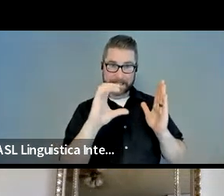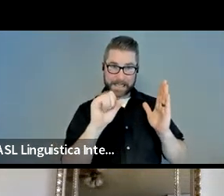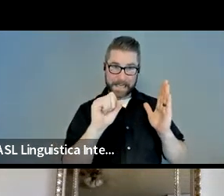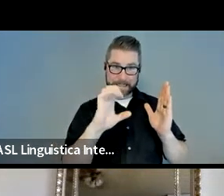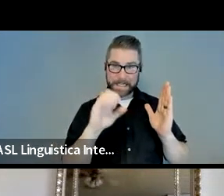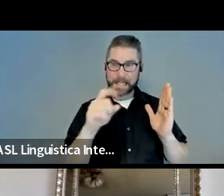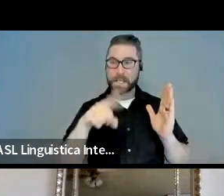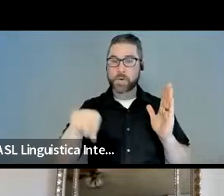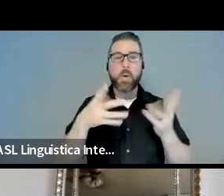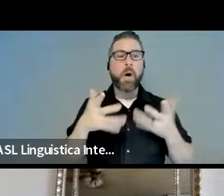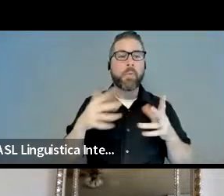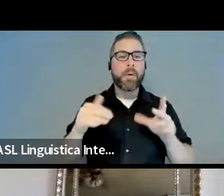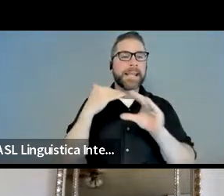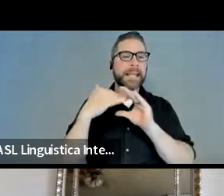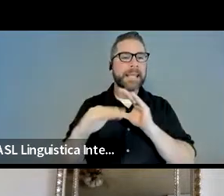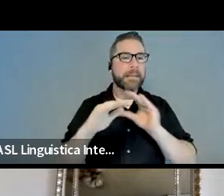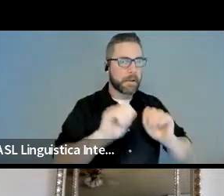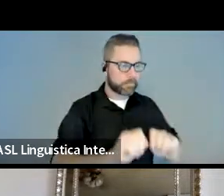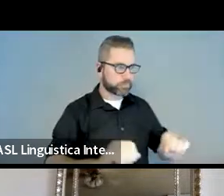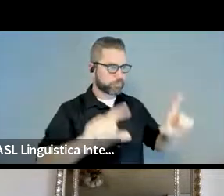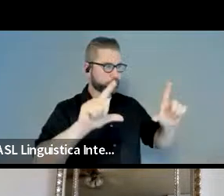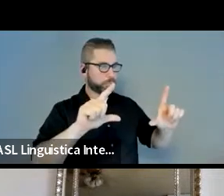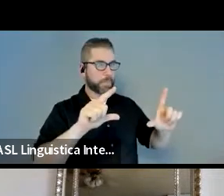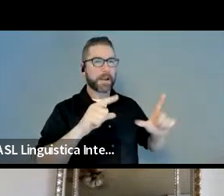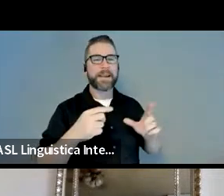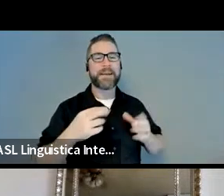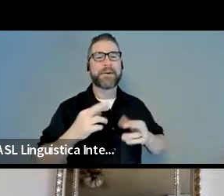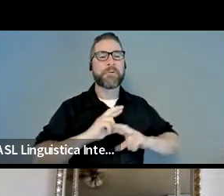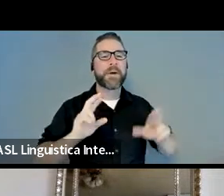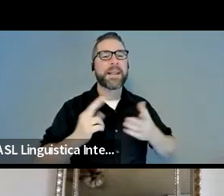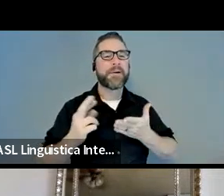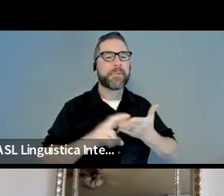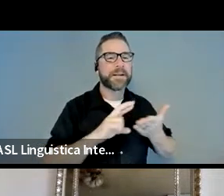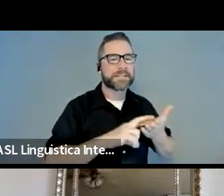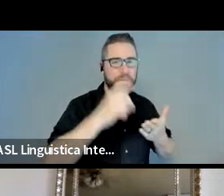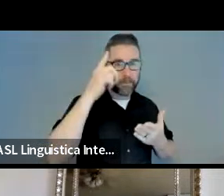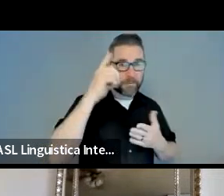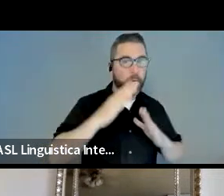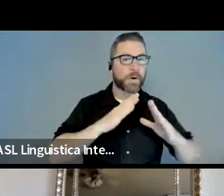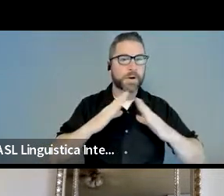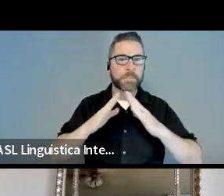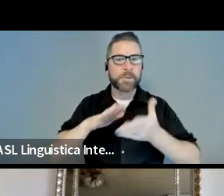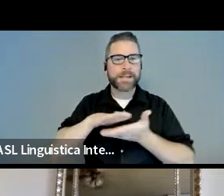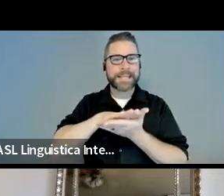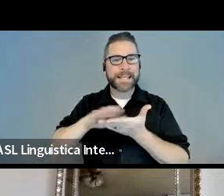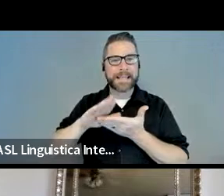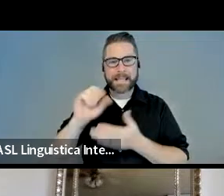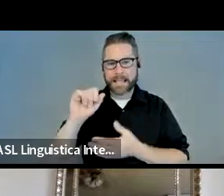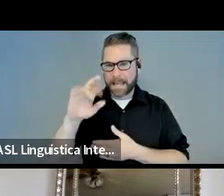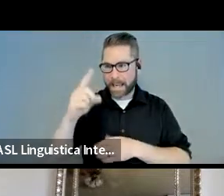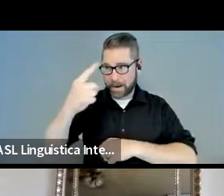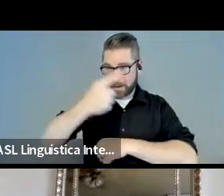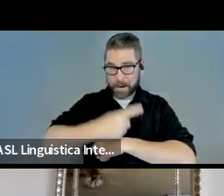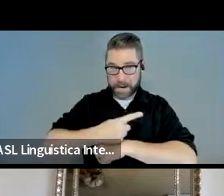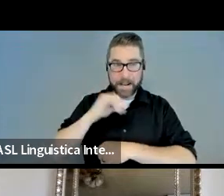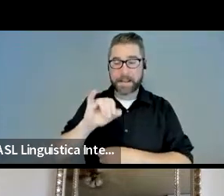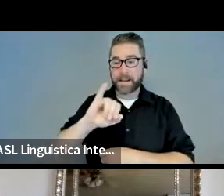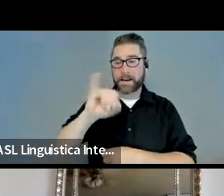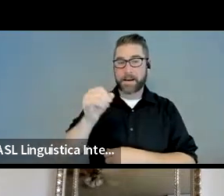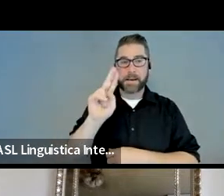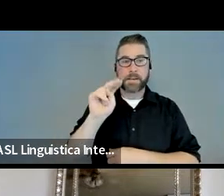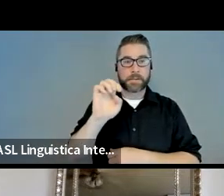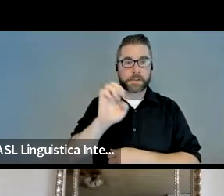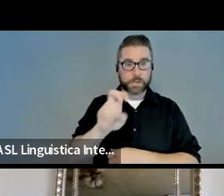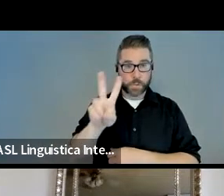our Community Clean Air Day. So that is happening on June 22nd. It is a Saturday. It